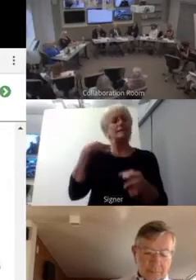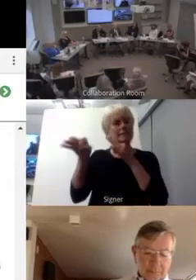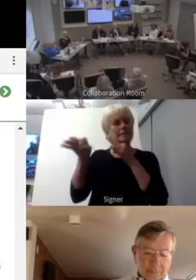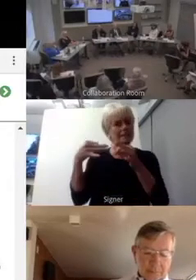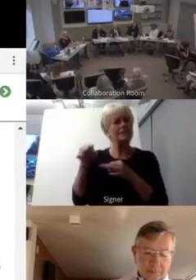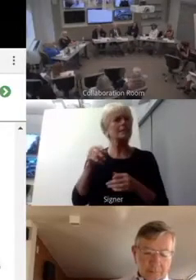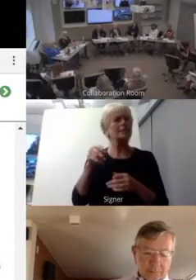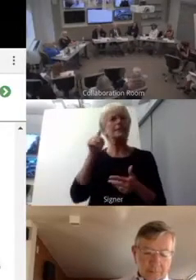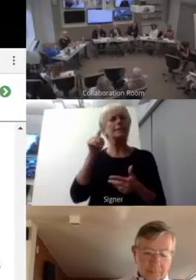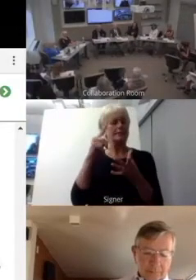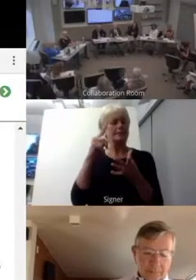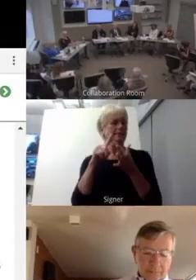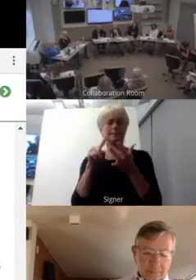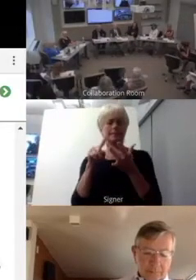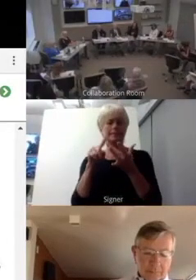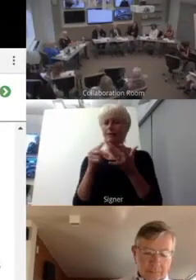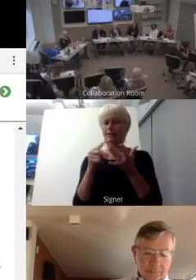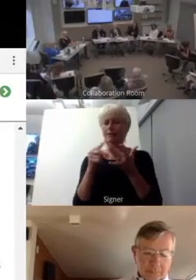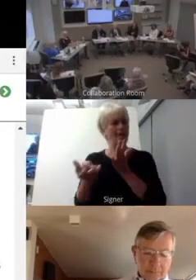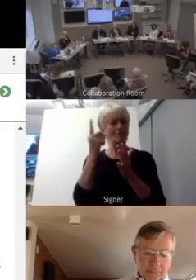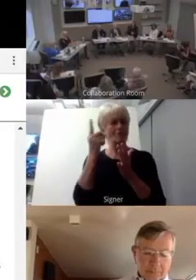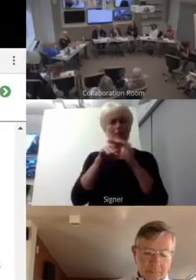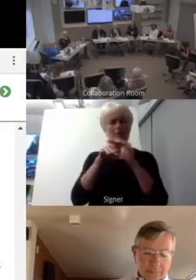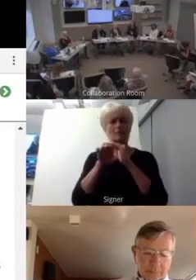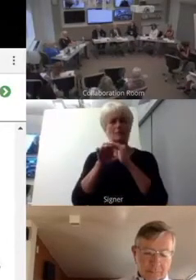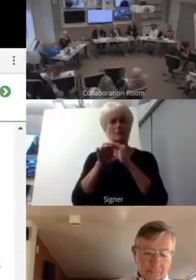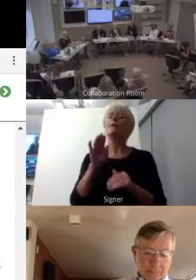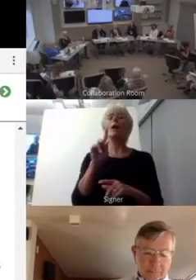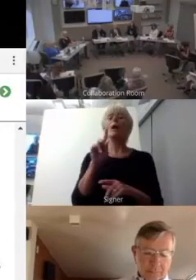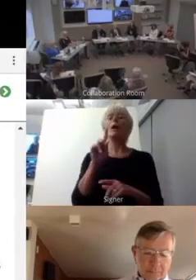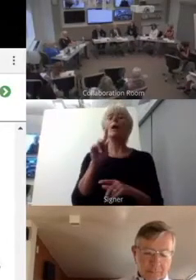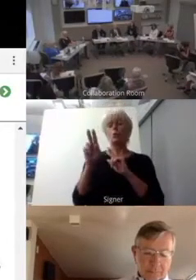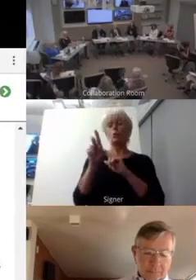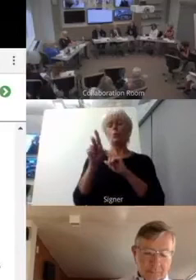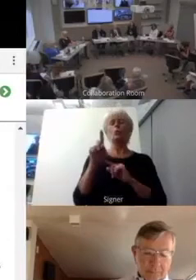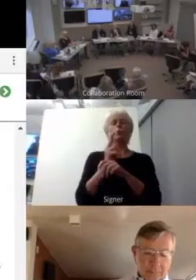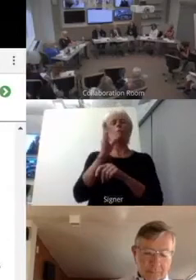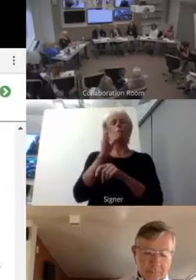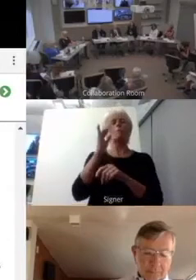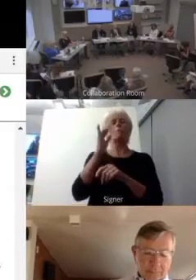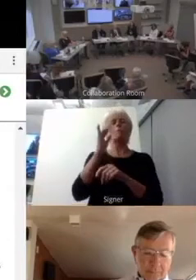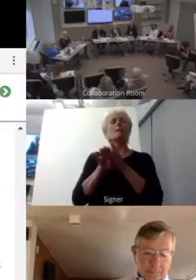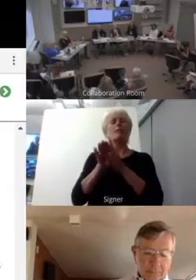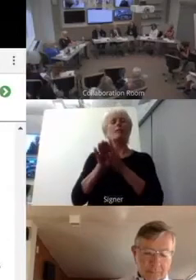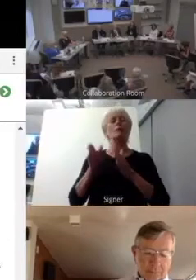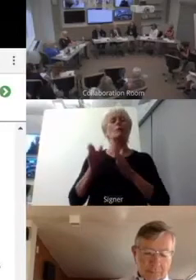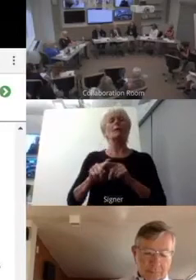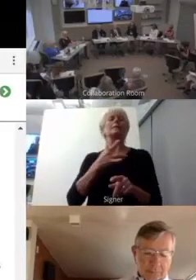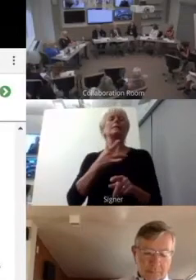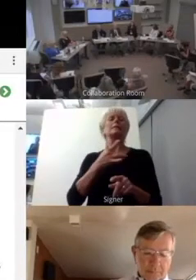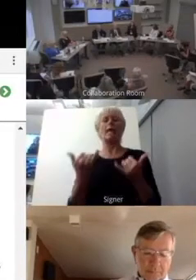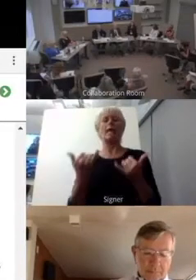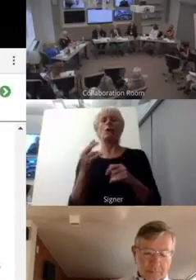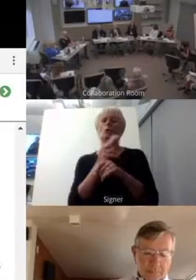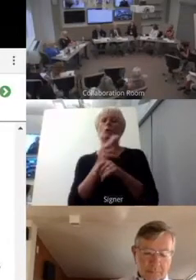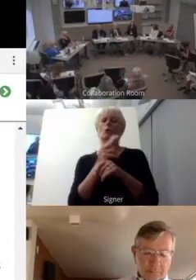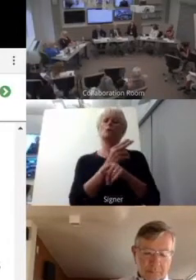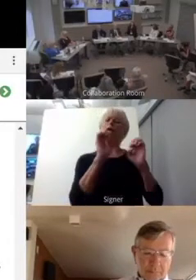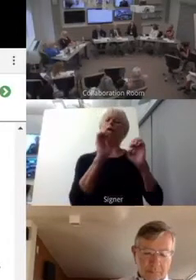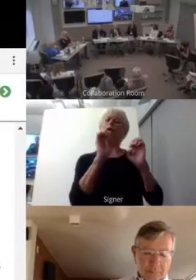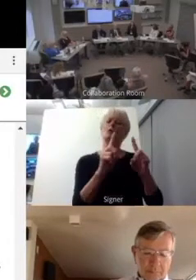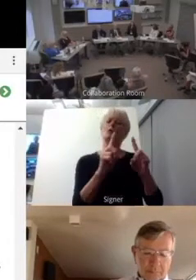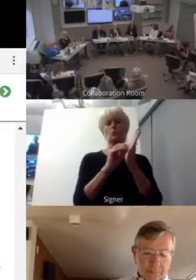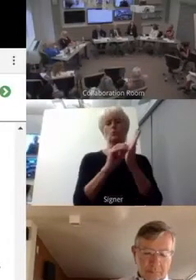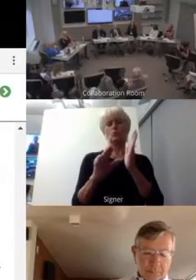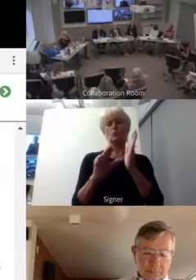tool used by developers, but it's more and more frequently being used in education for students. And it is